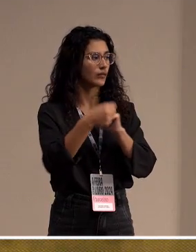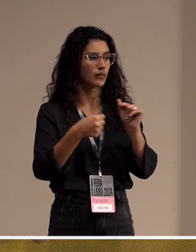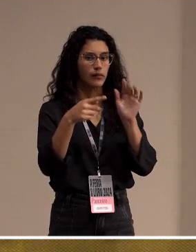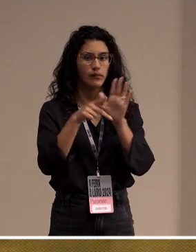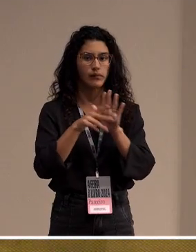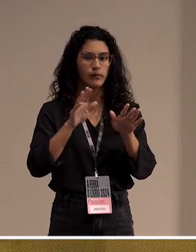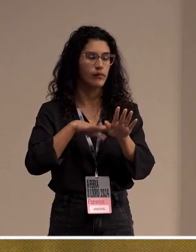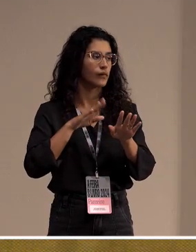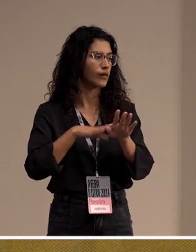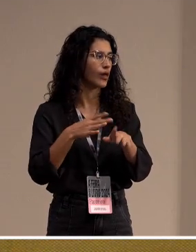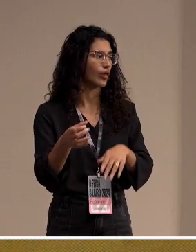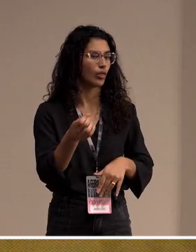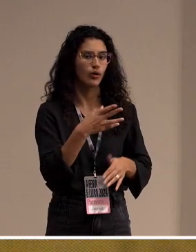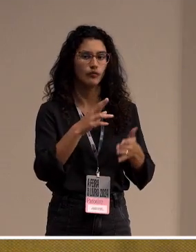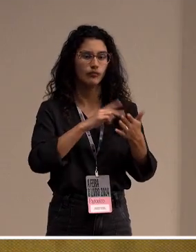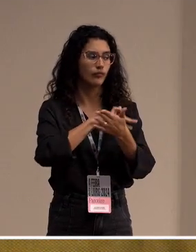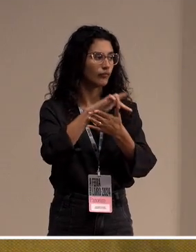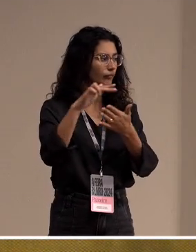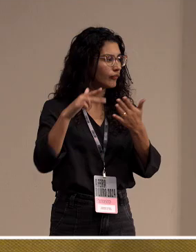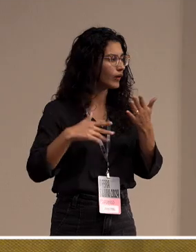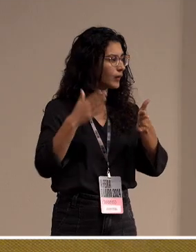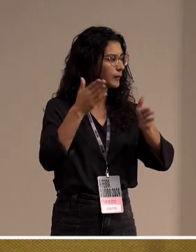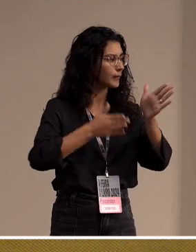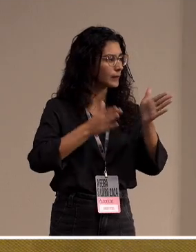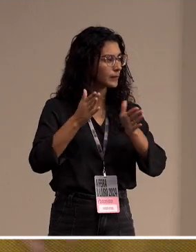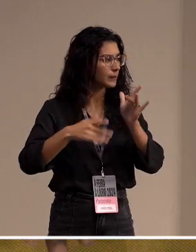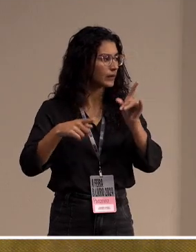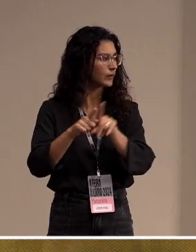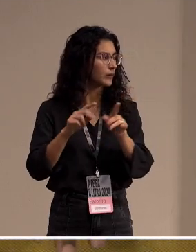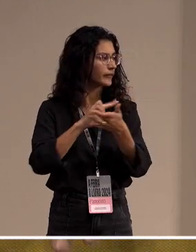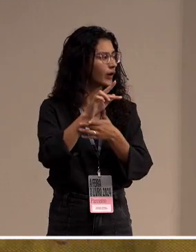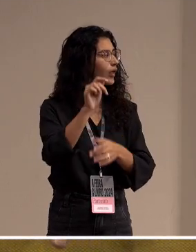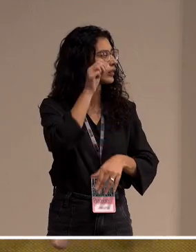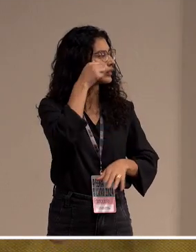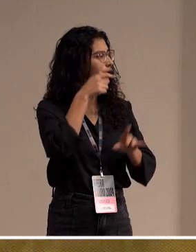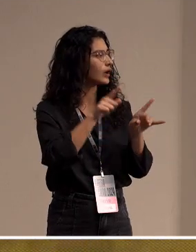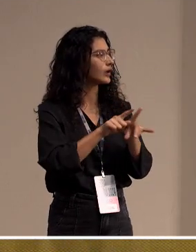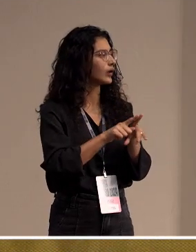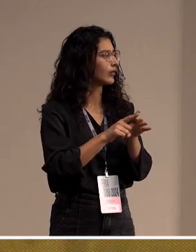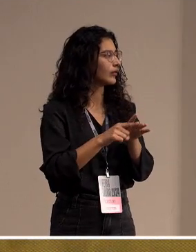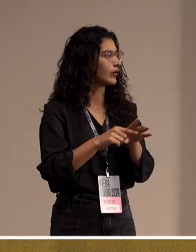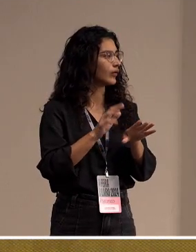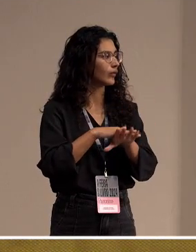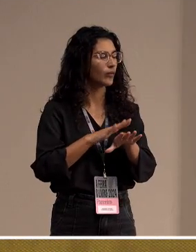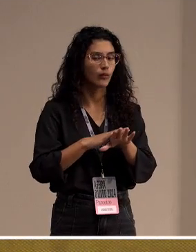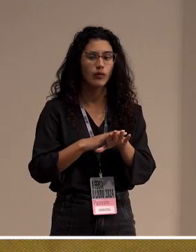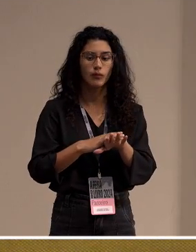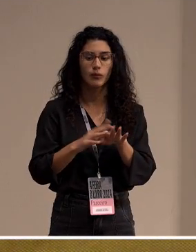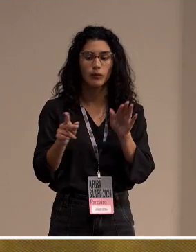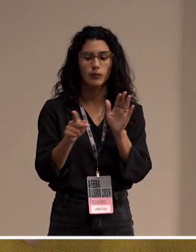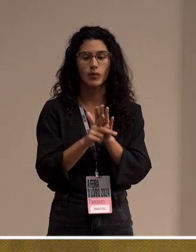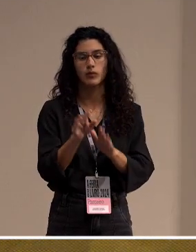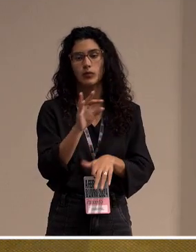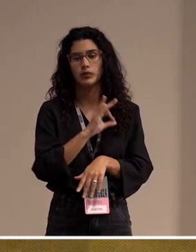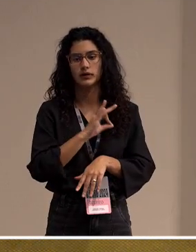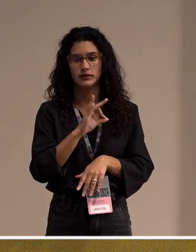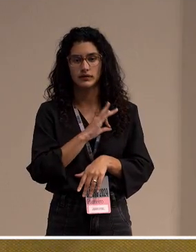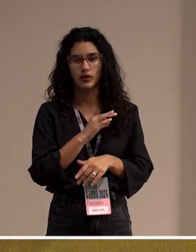of instances in which unarmed black people were killed by police. And so I began to write essays sort